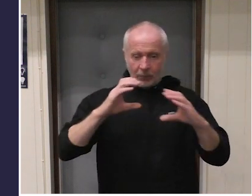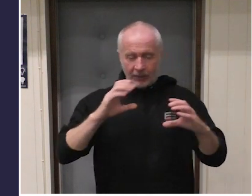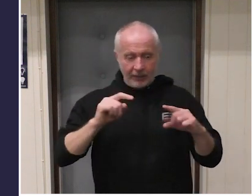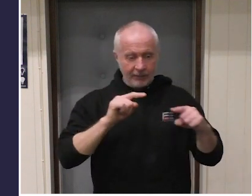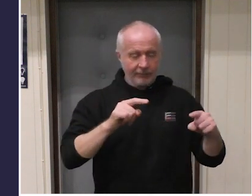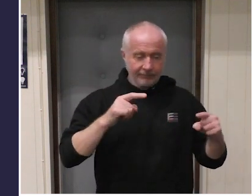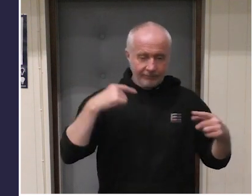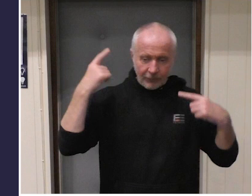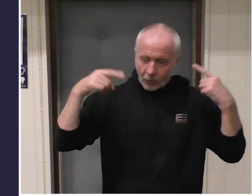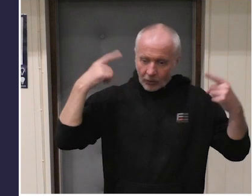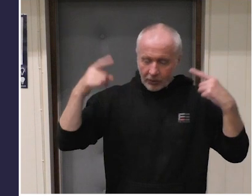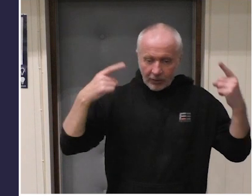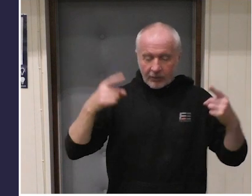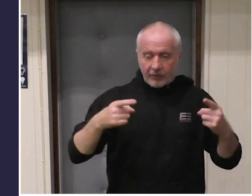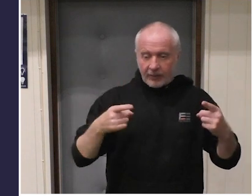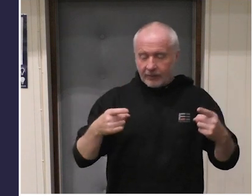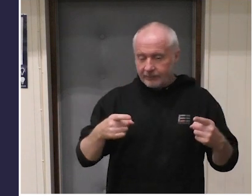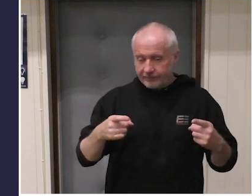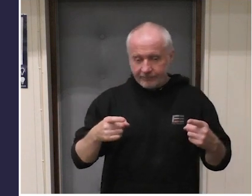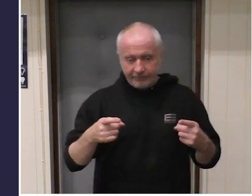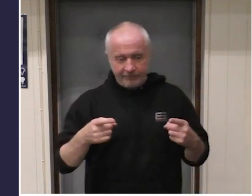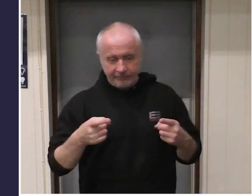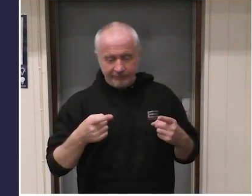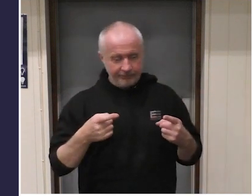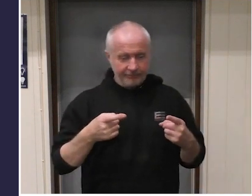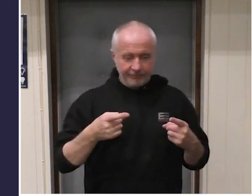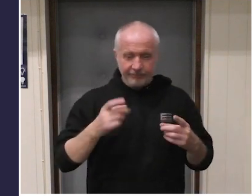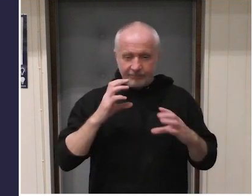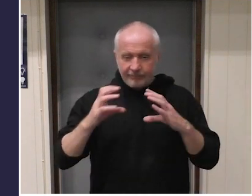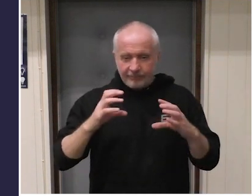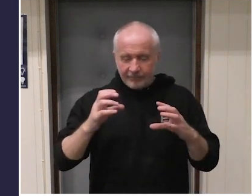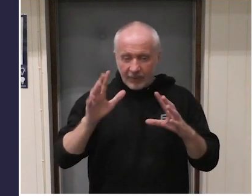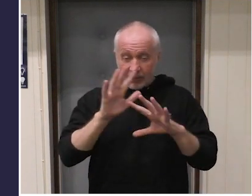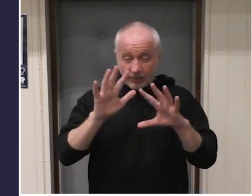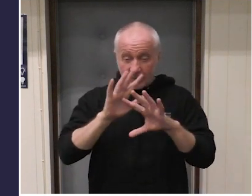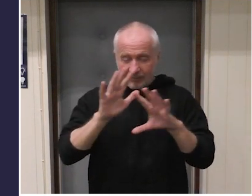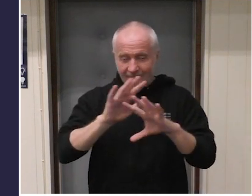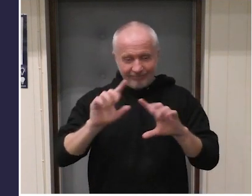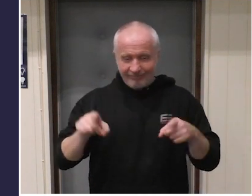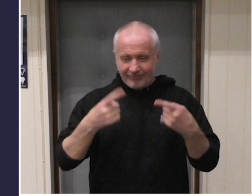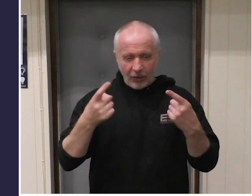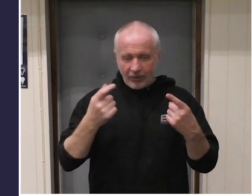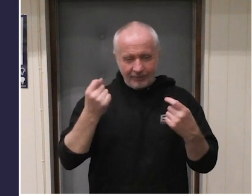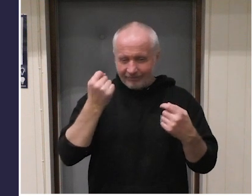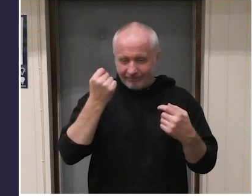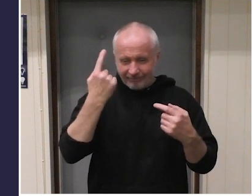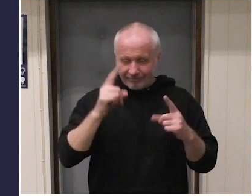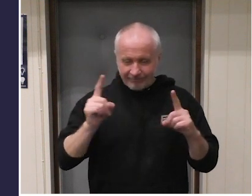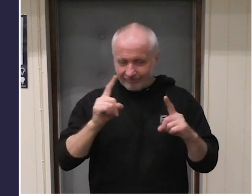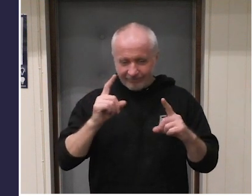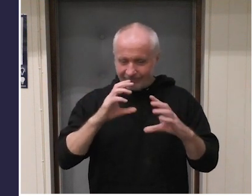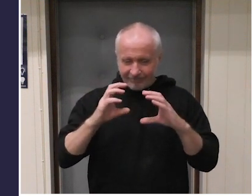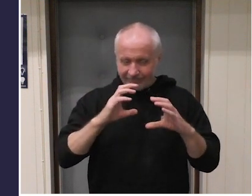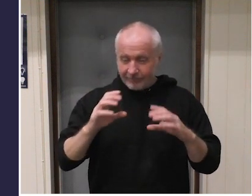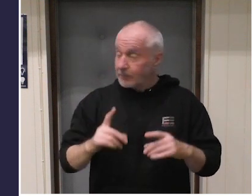introduces noise, and so the receiver receives a corrupted version of the bits you're trying to send. Okay? So